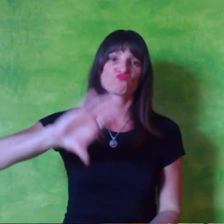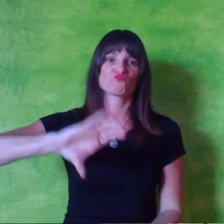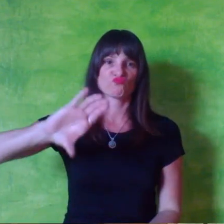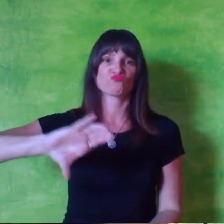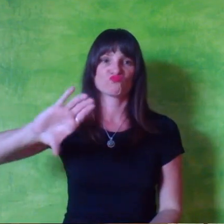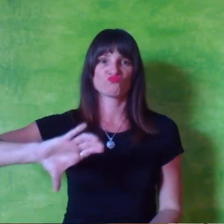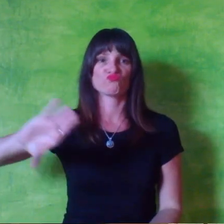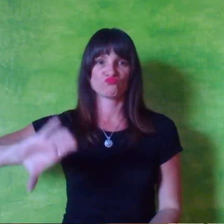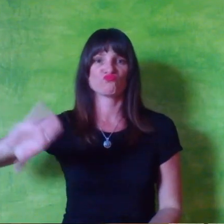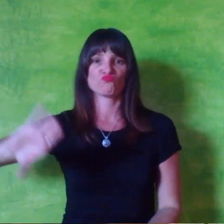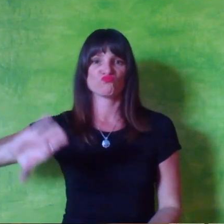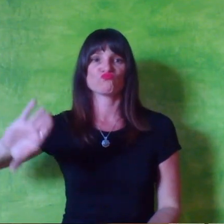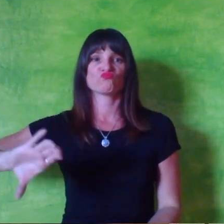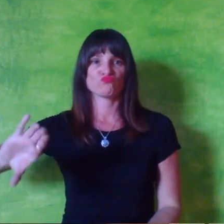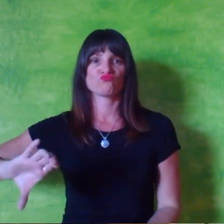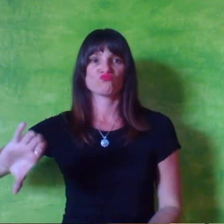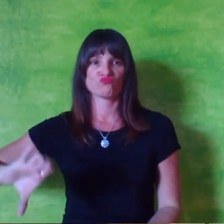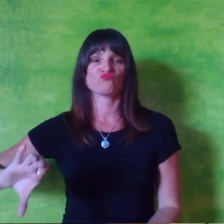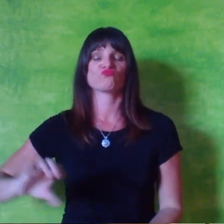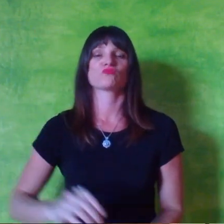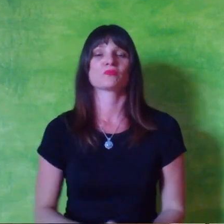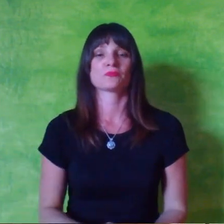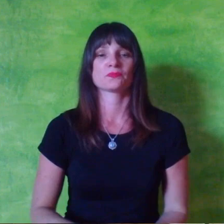All right, and kind of shake it off,